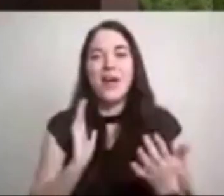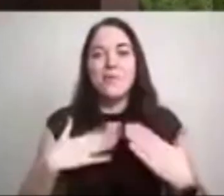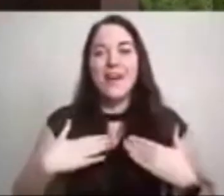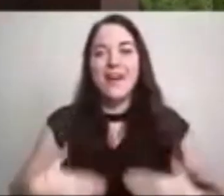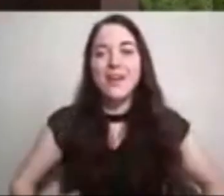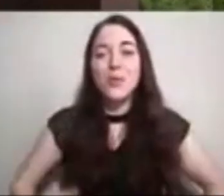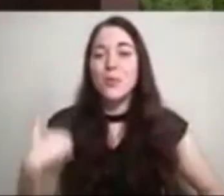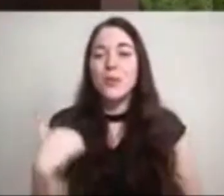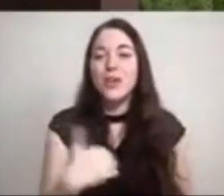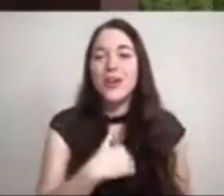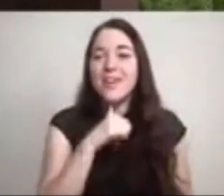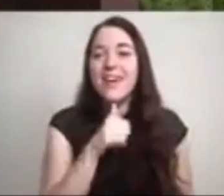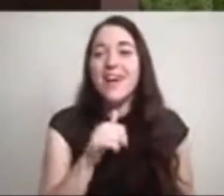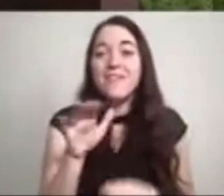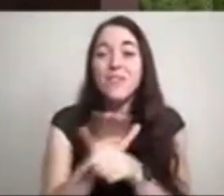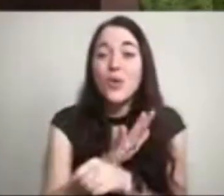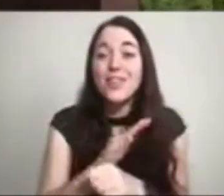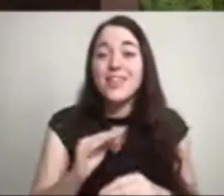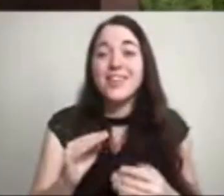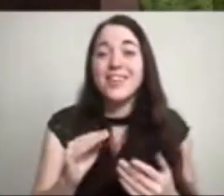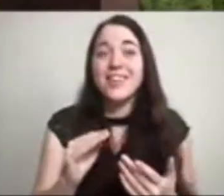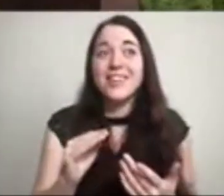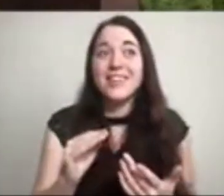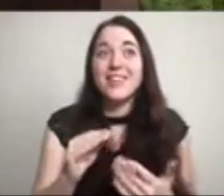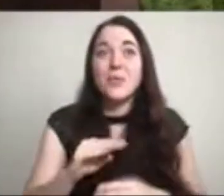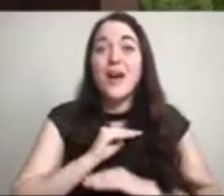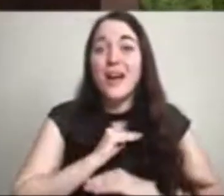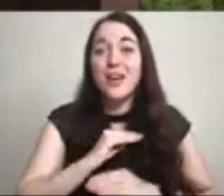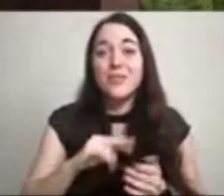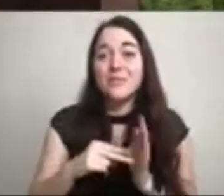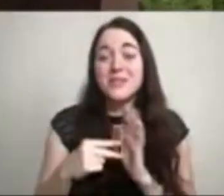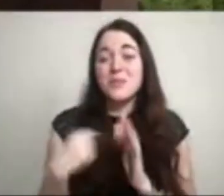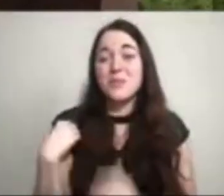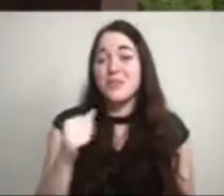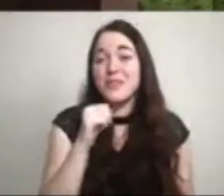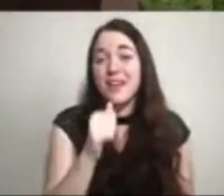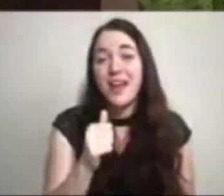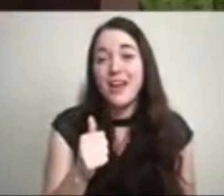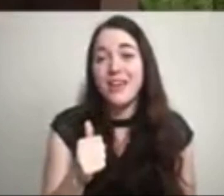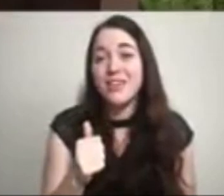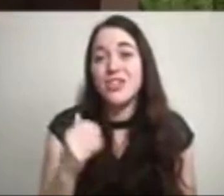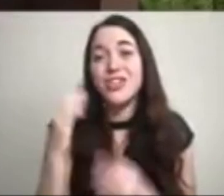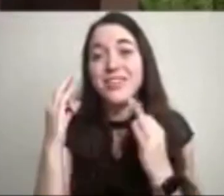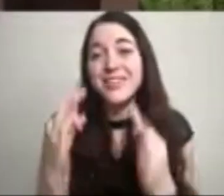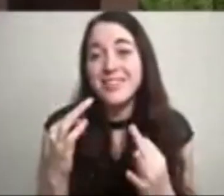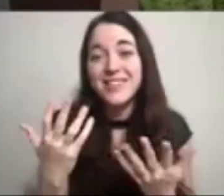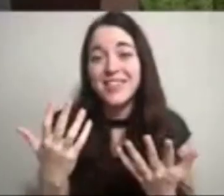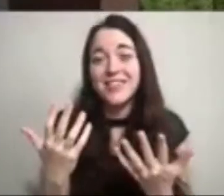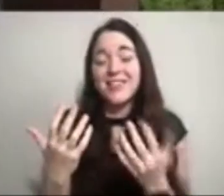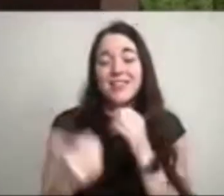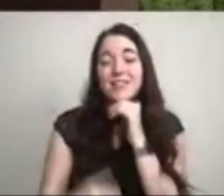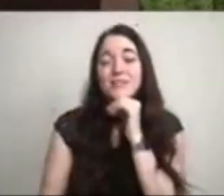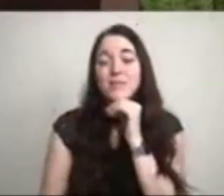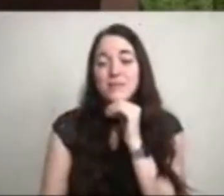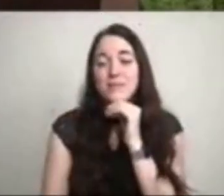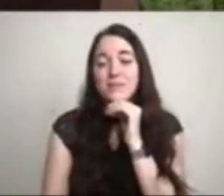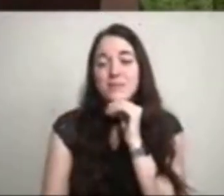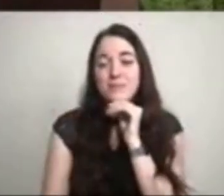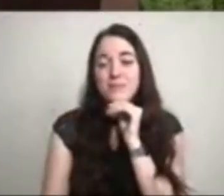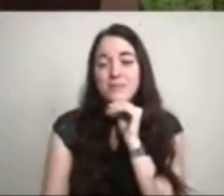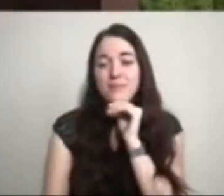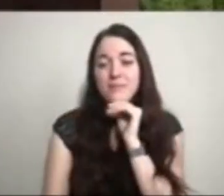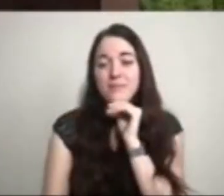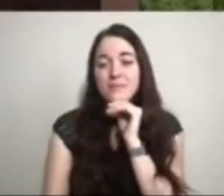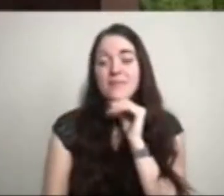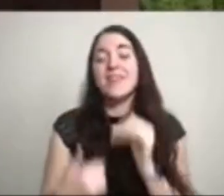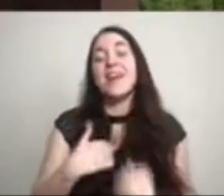fully well or whole without each aspect in balance and in health. I've tithed since I